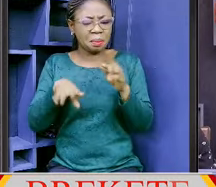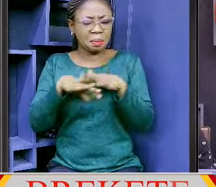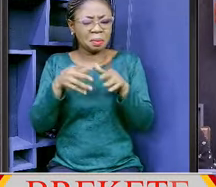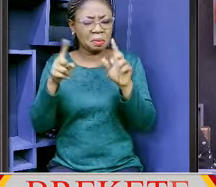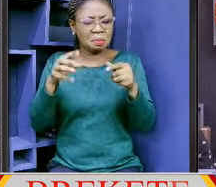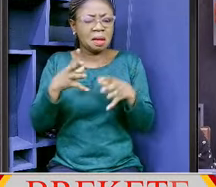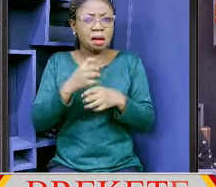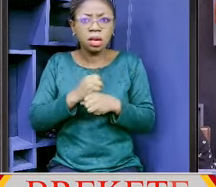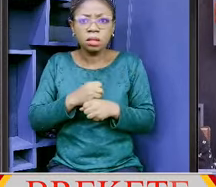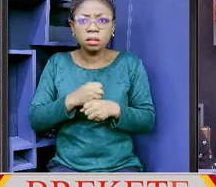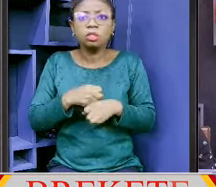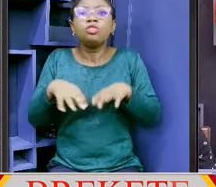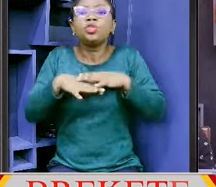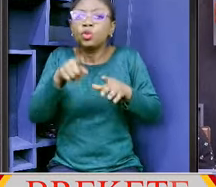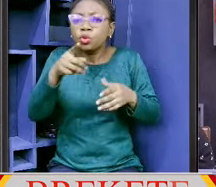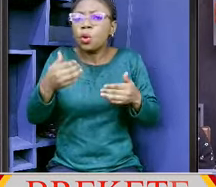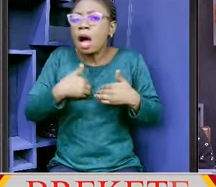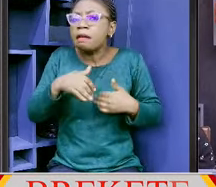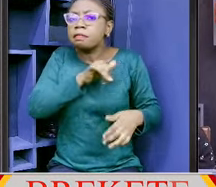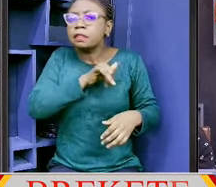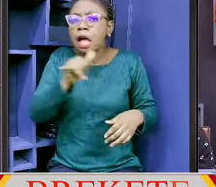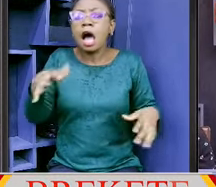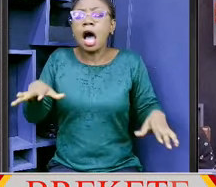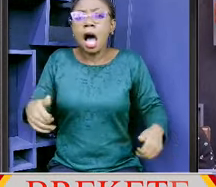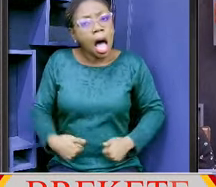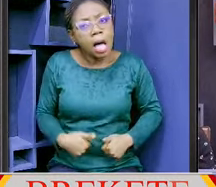When I know they get their address.